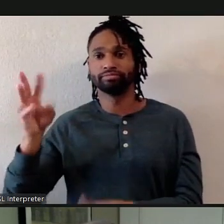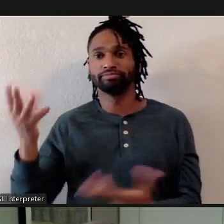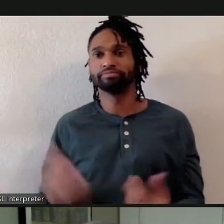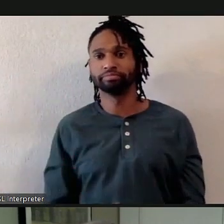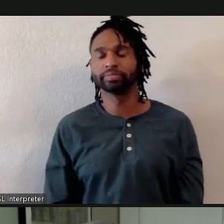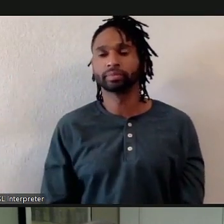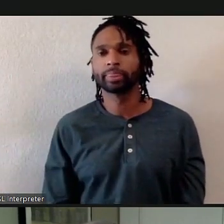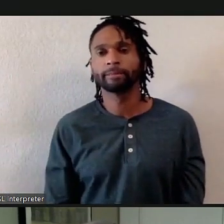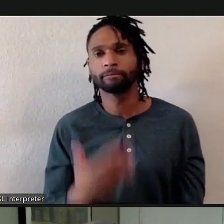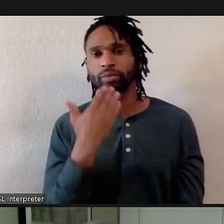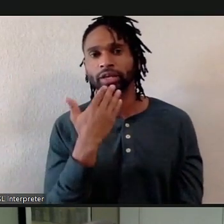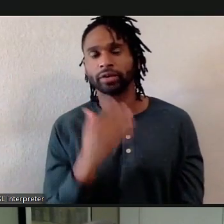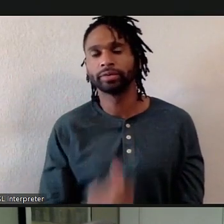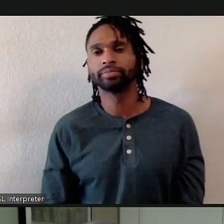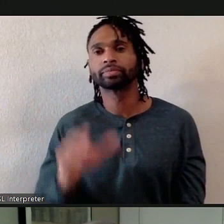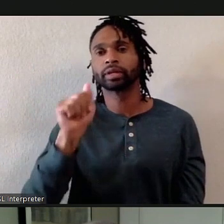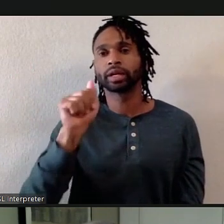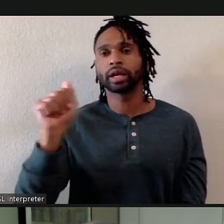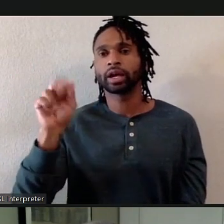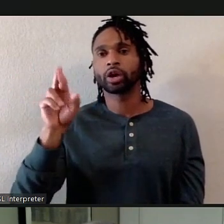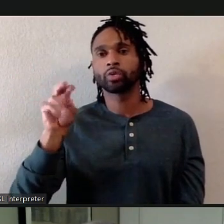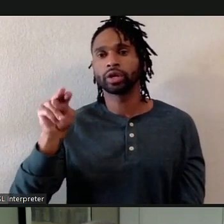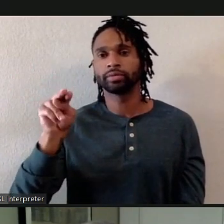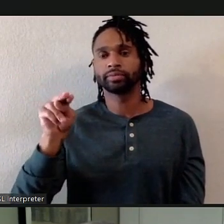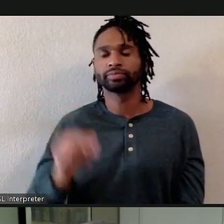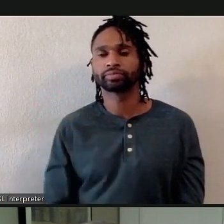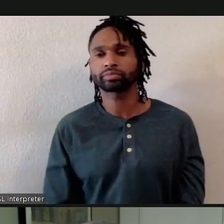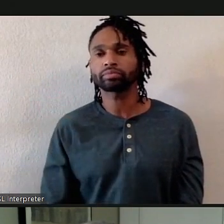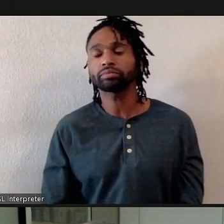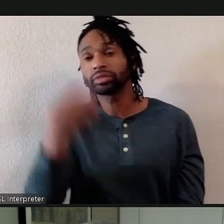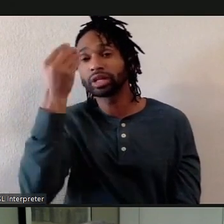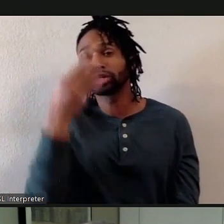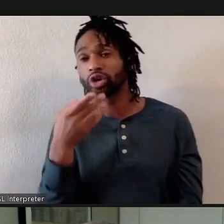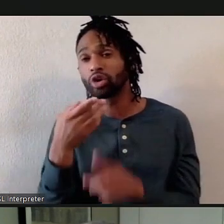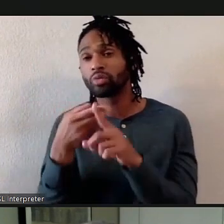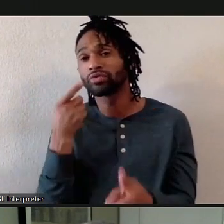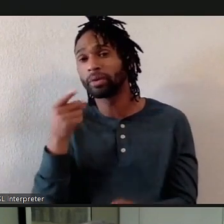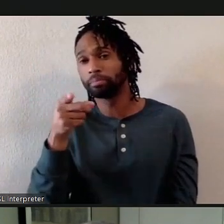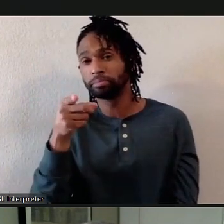Great, thank you. Aaron, I'm going to take it over to you if you could say which outlet you're with.